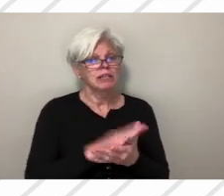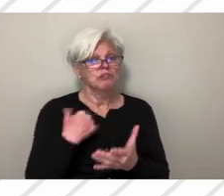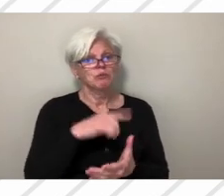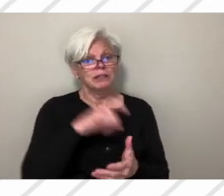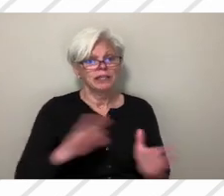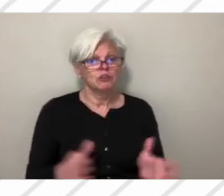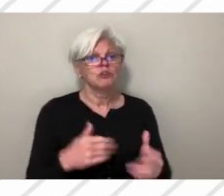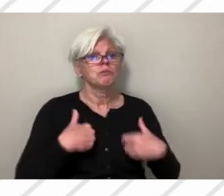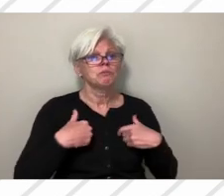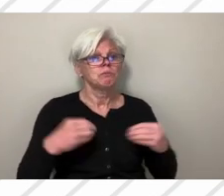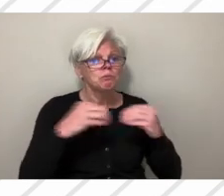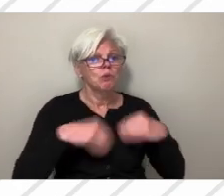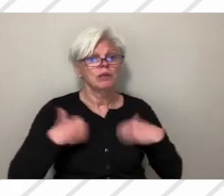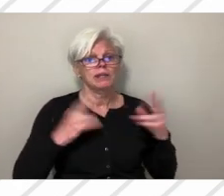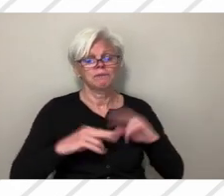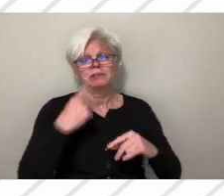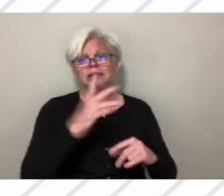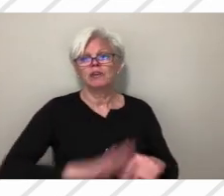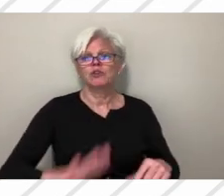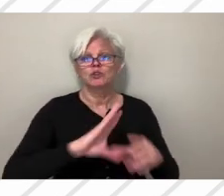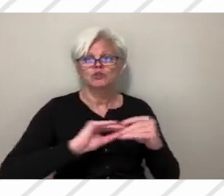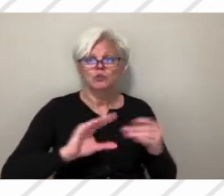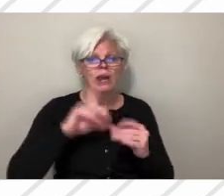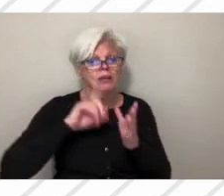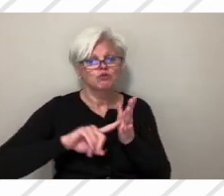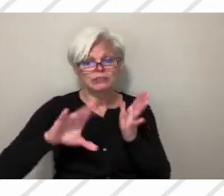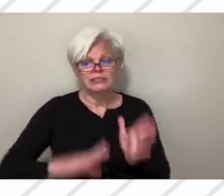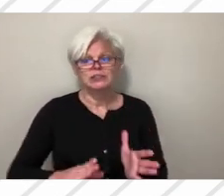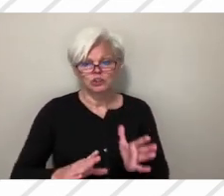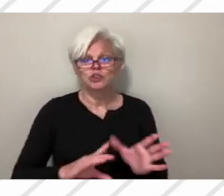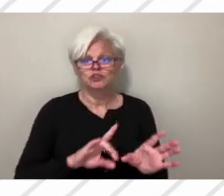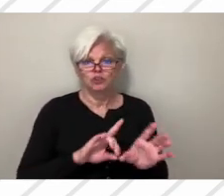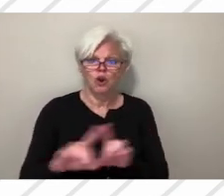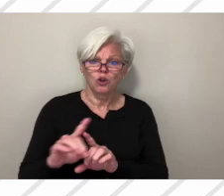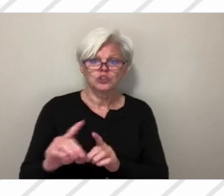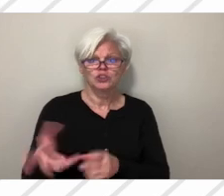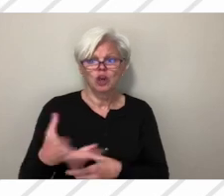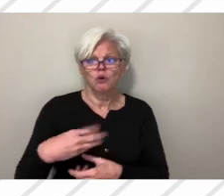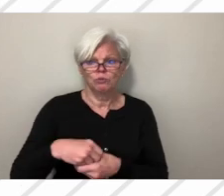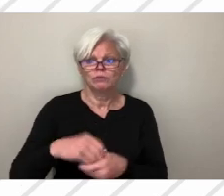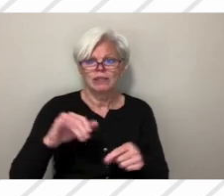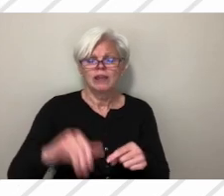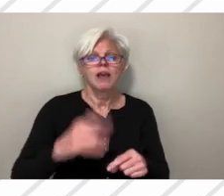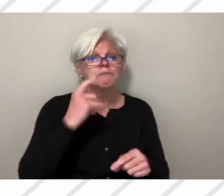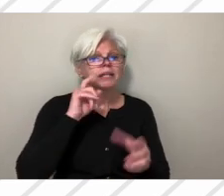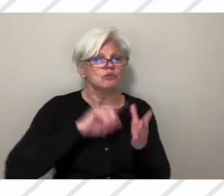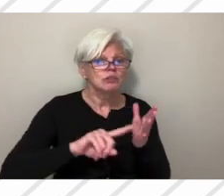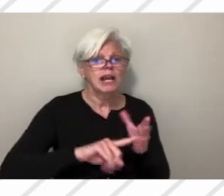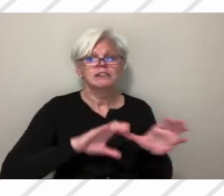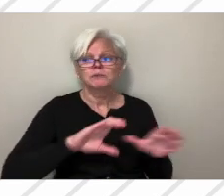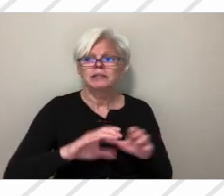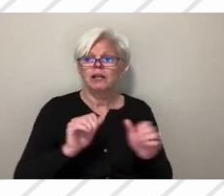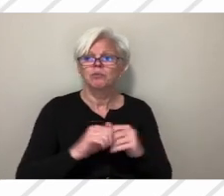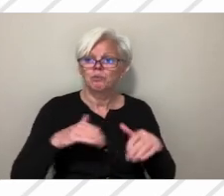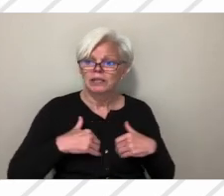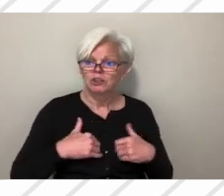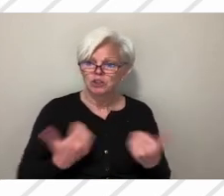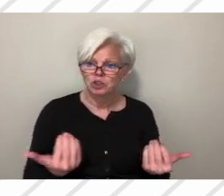tell their stories, and researchers as well have a place in this, because research needs to be done with youth, not to